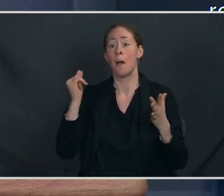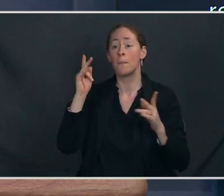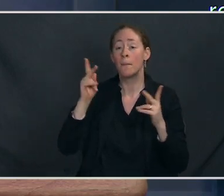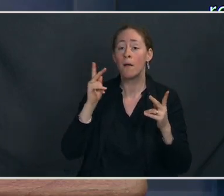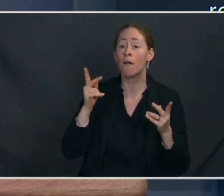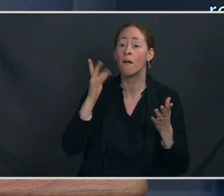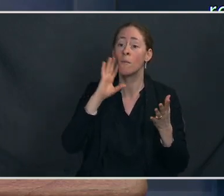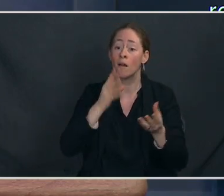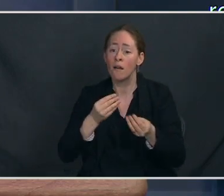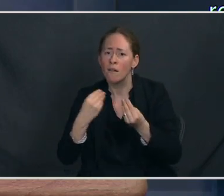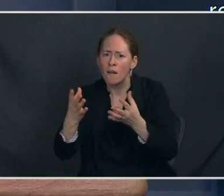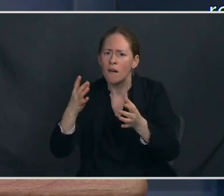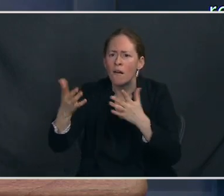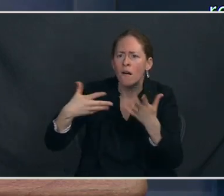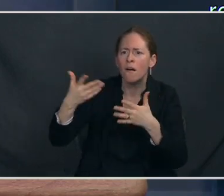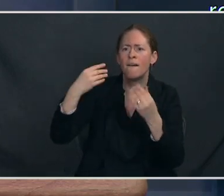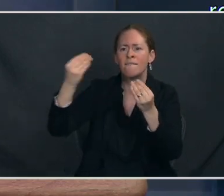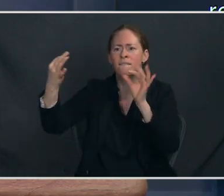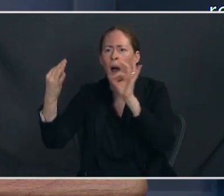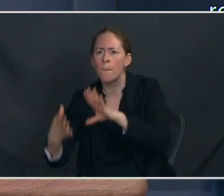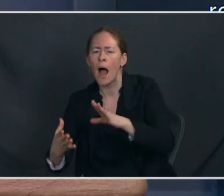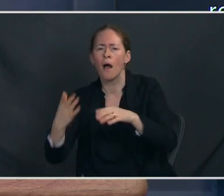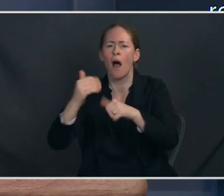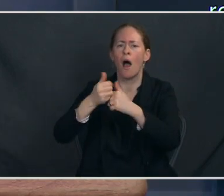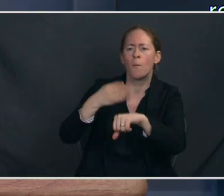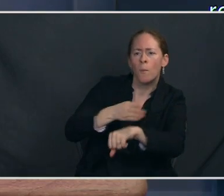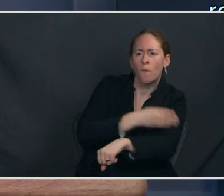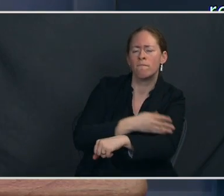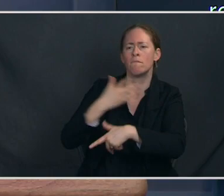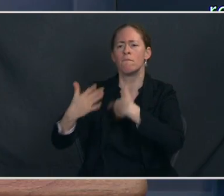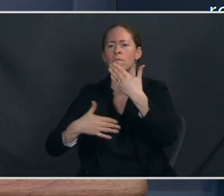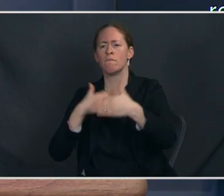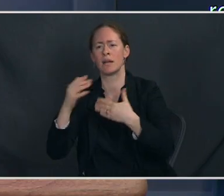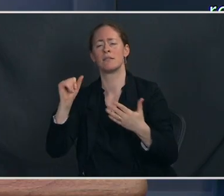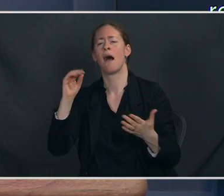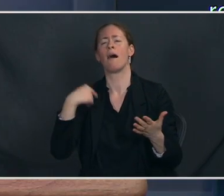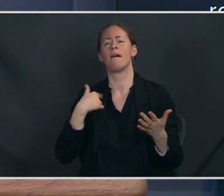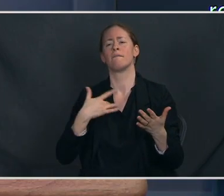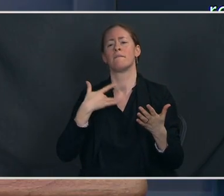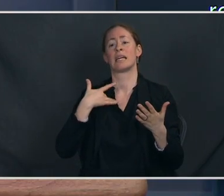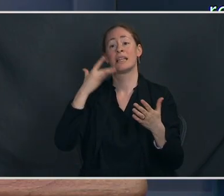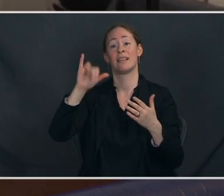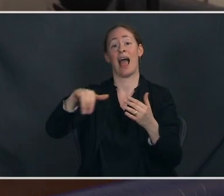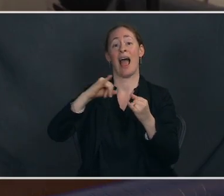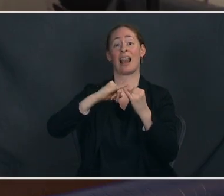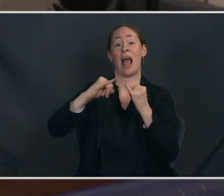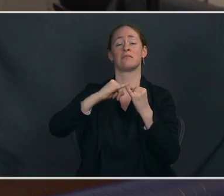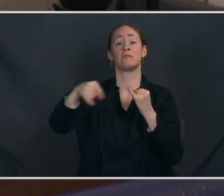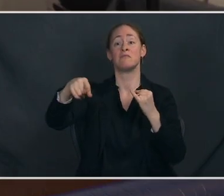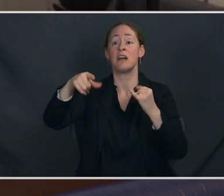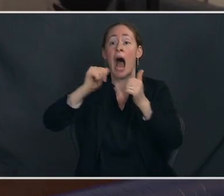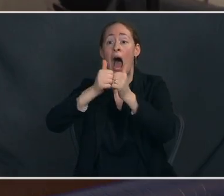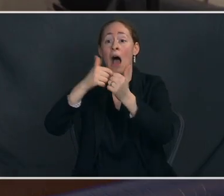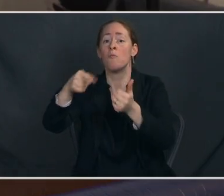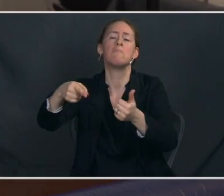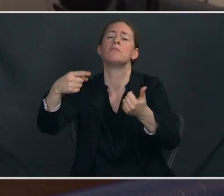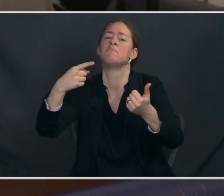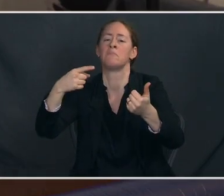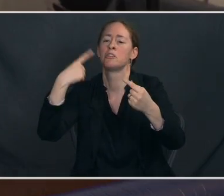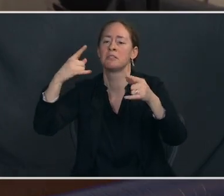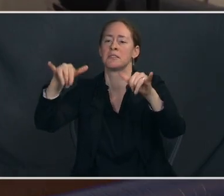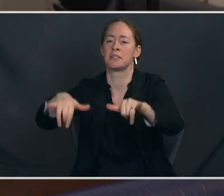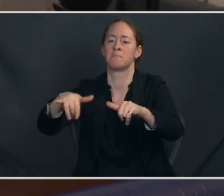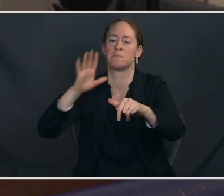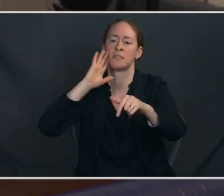those discussions and fully expects it's not going to look exactly the same on the other end. And on the stockpile assessment, I want to flip the answer that you've been